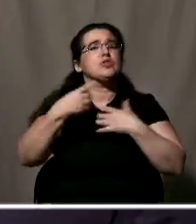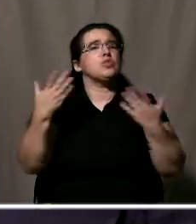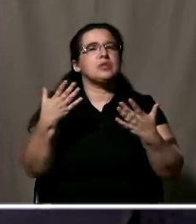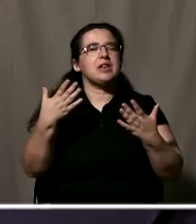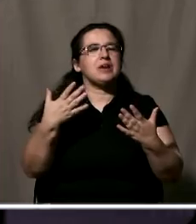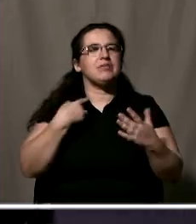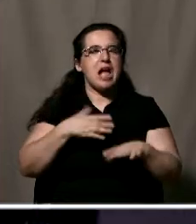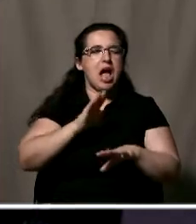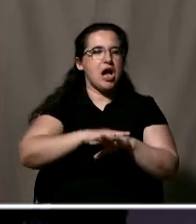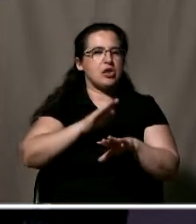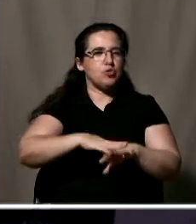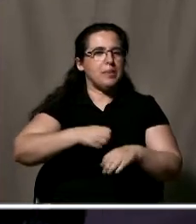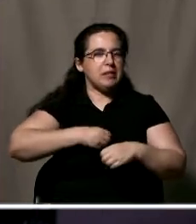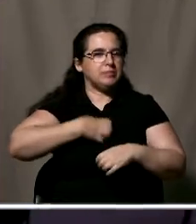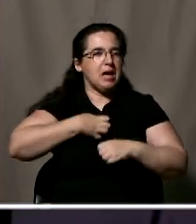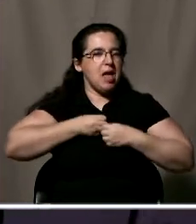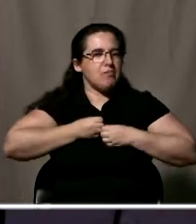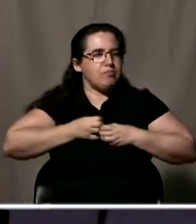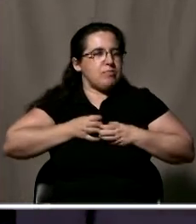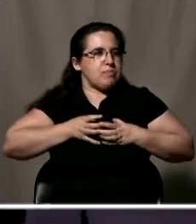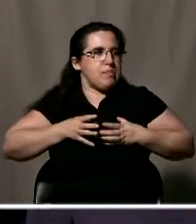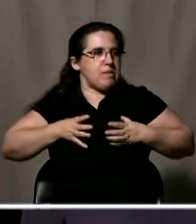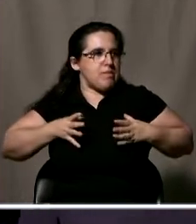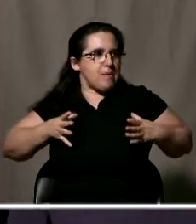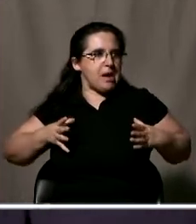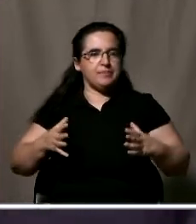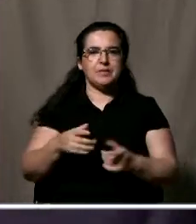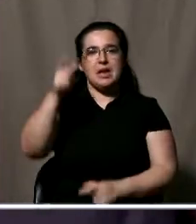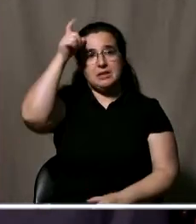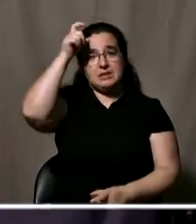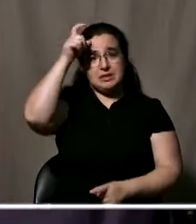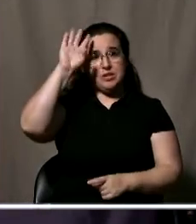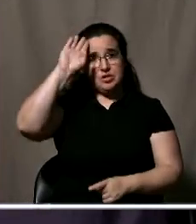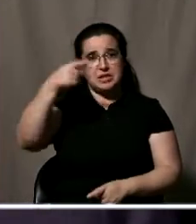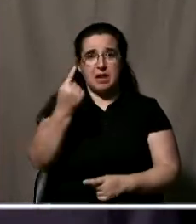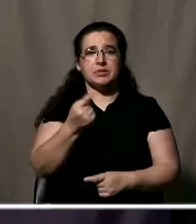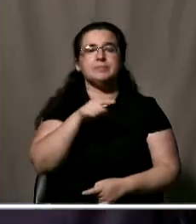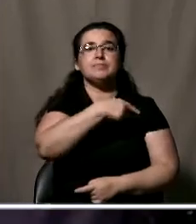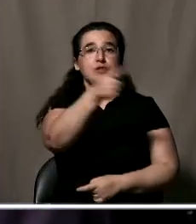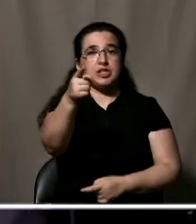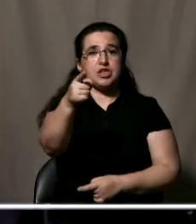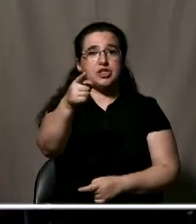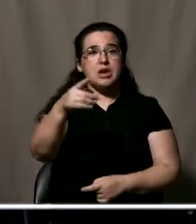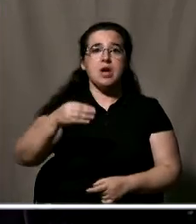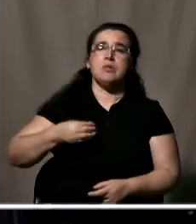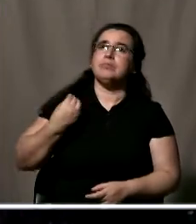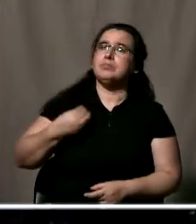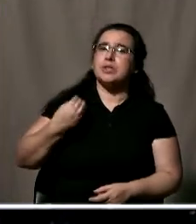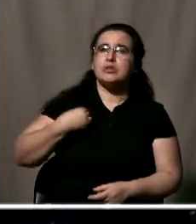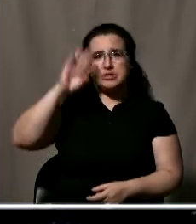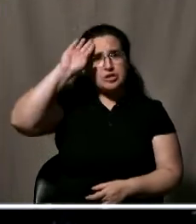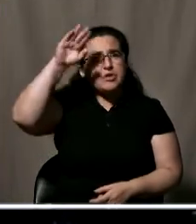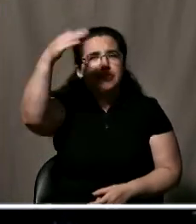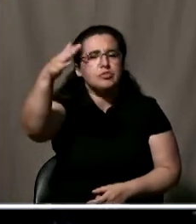vai amplificar a vossa the culpa. Devil knows o Satanás that some of you sabe que alguns de vocês are worry prone. Têm